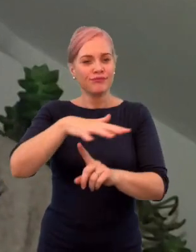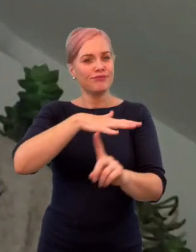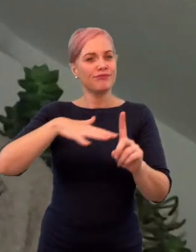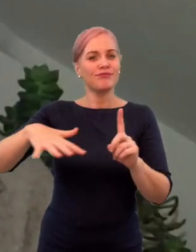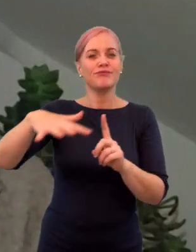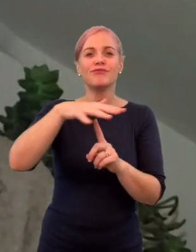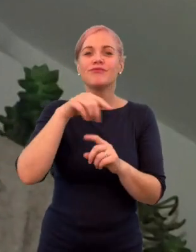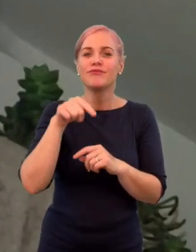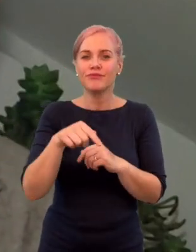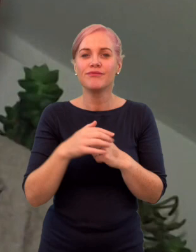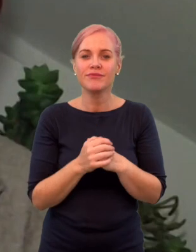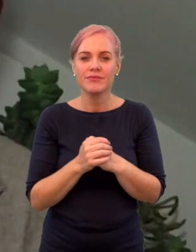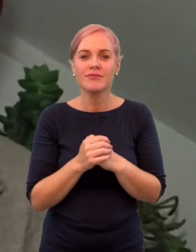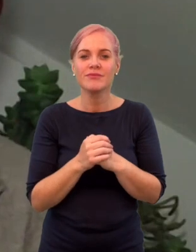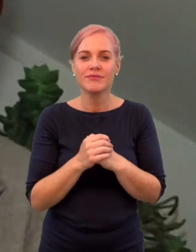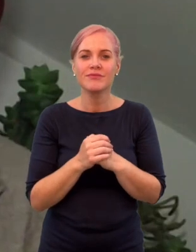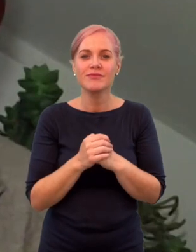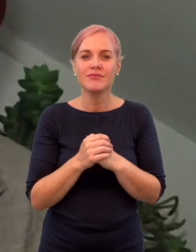those sorts of locations.